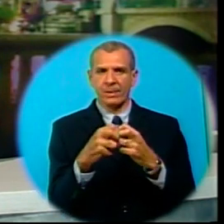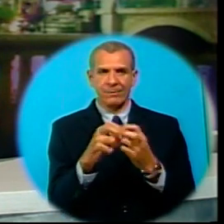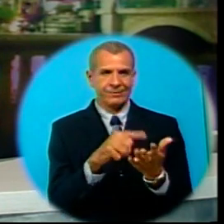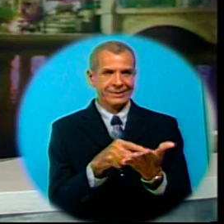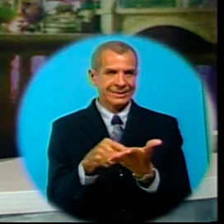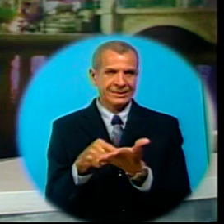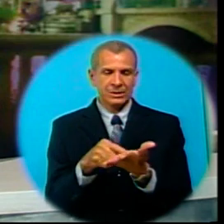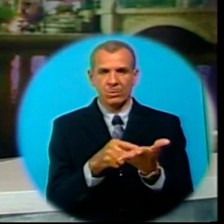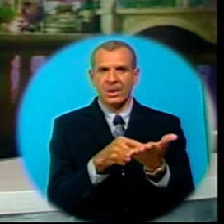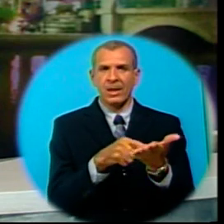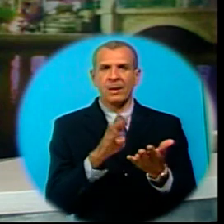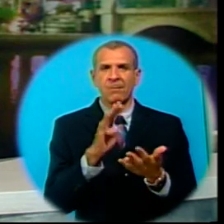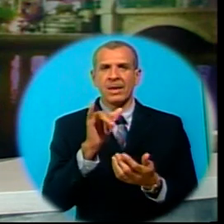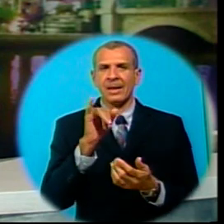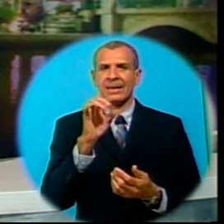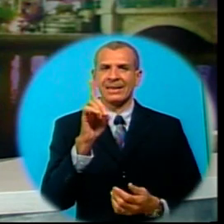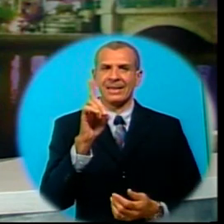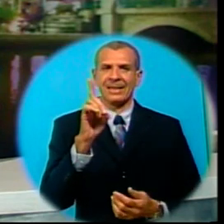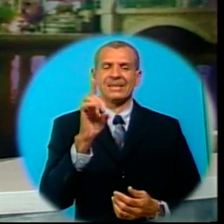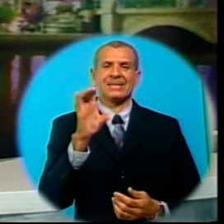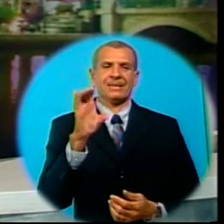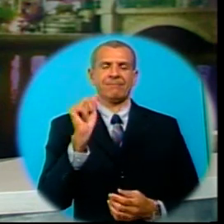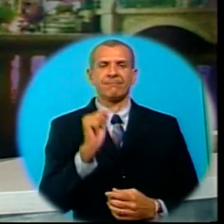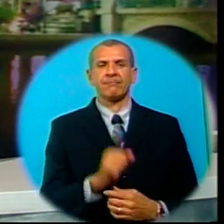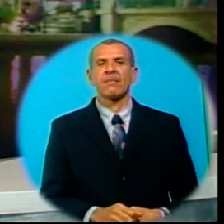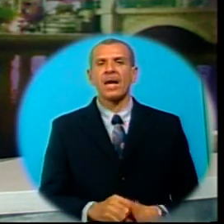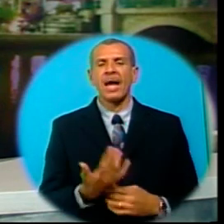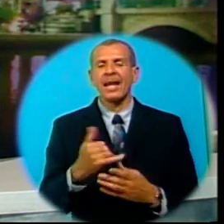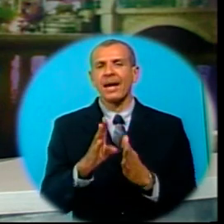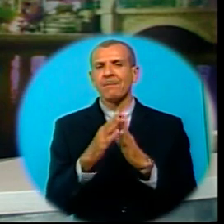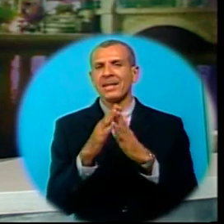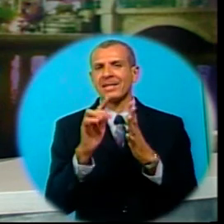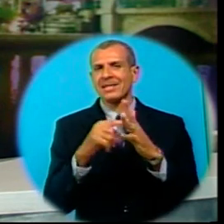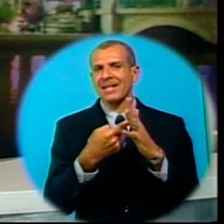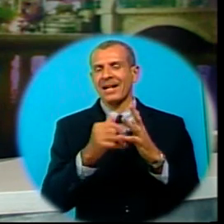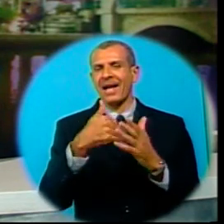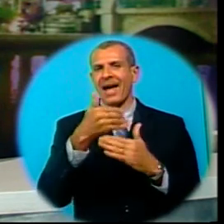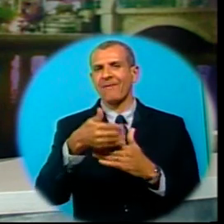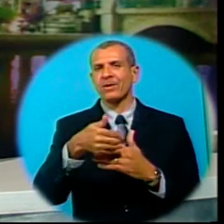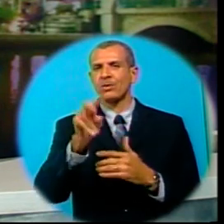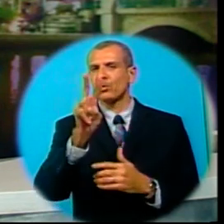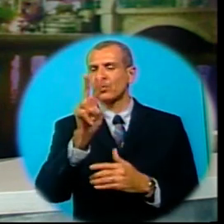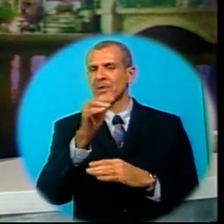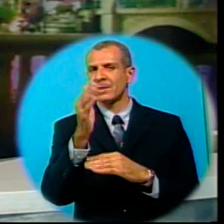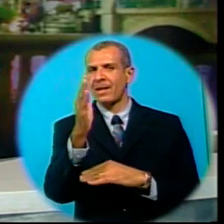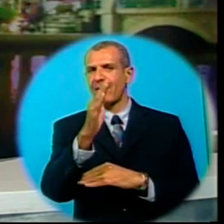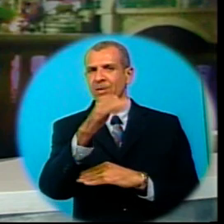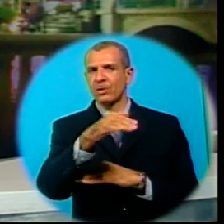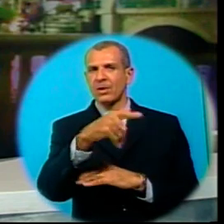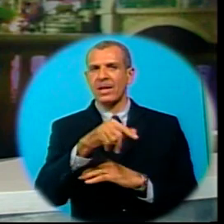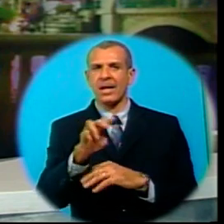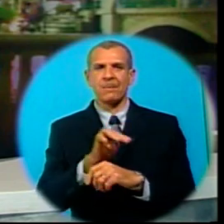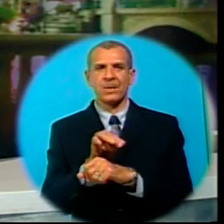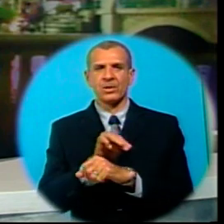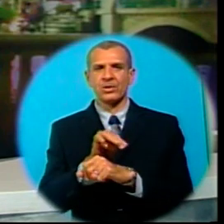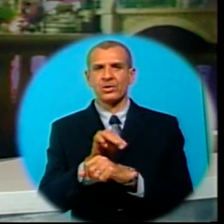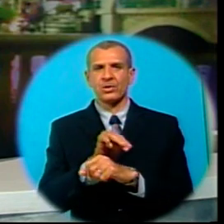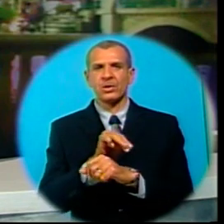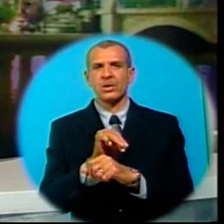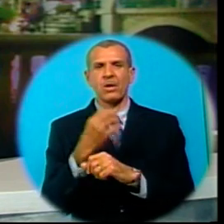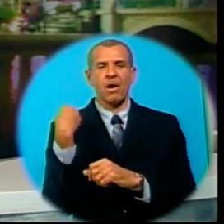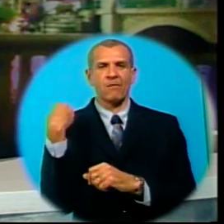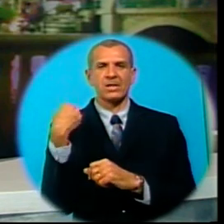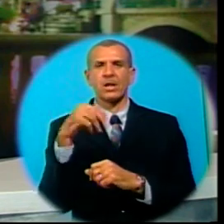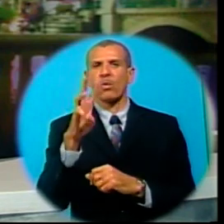with the Barbados Investment Development Corporation. That meeting started after 2 o'clock this afternoon at the Labour Minister's office in